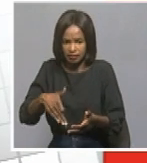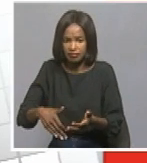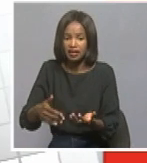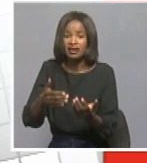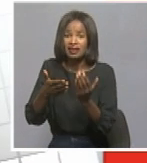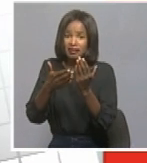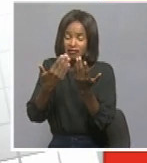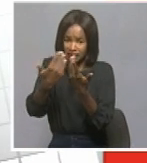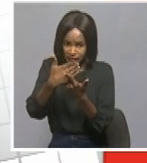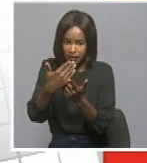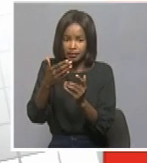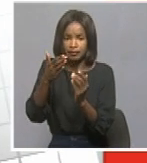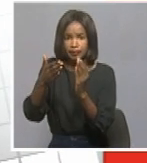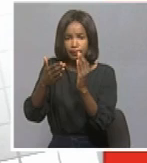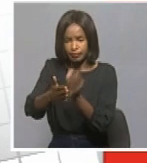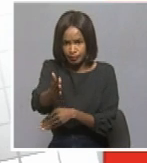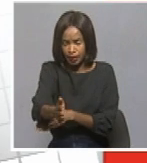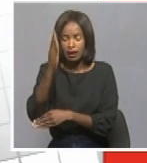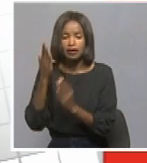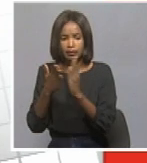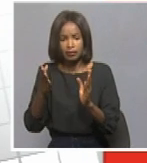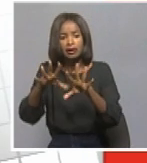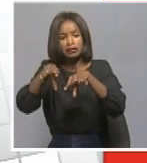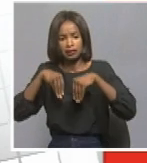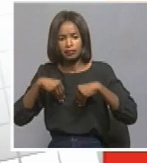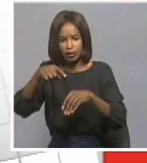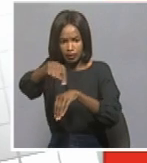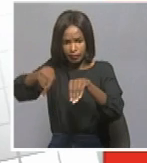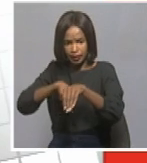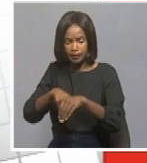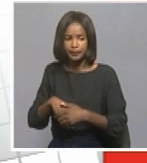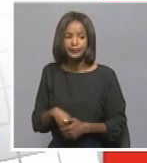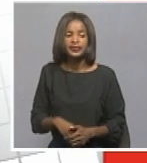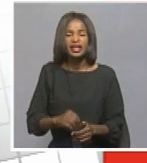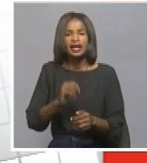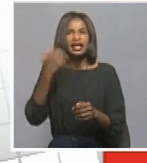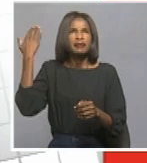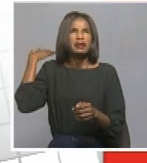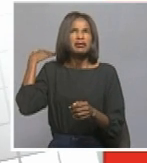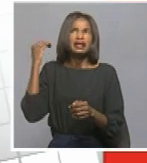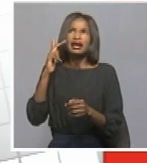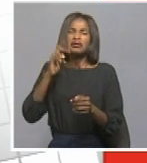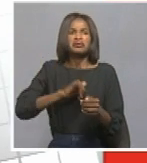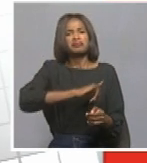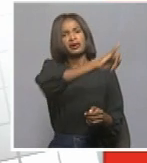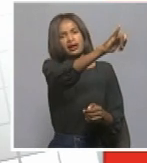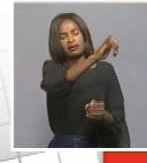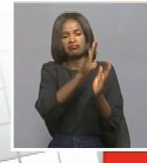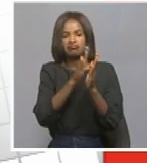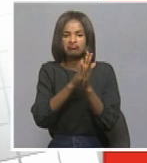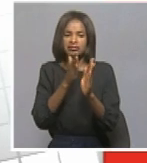in. We also want to advise Namibians returning to actually make use of the